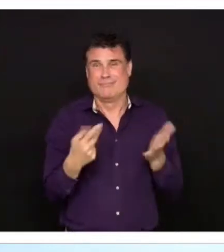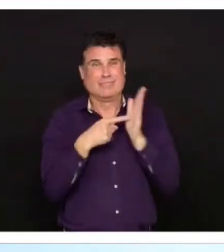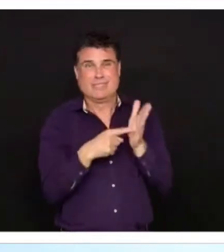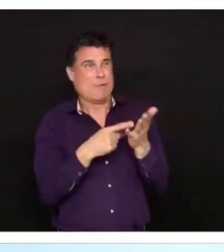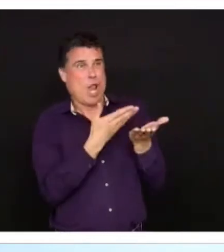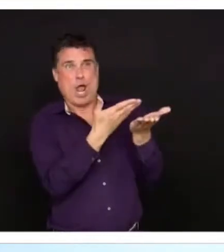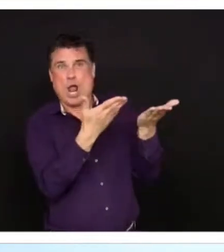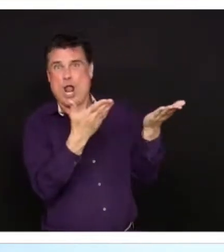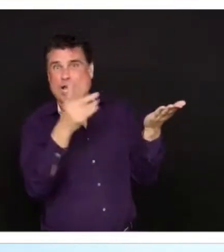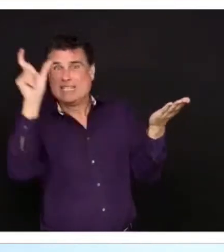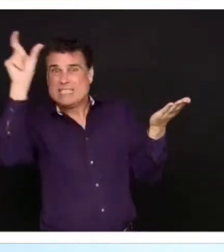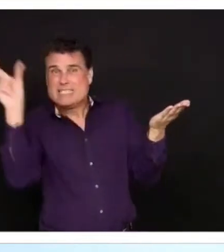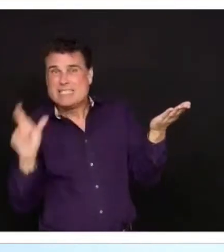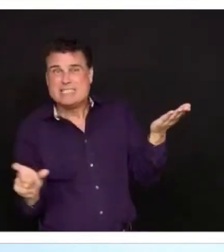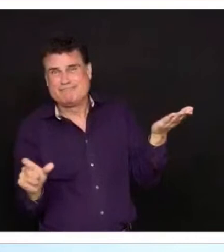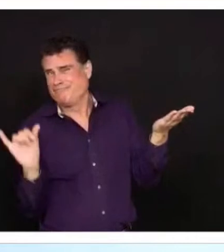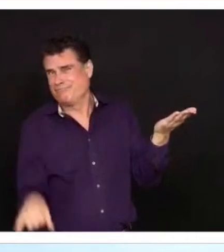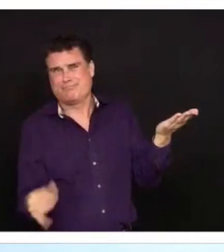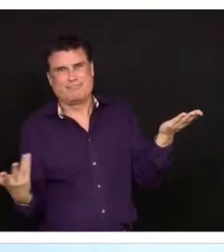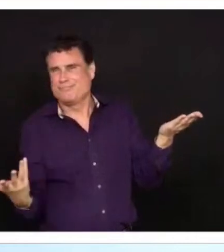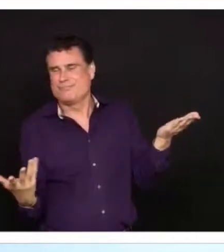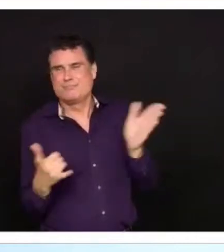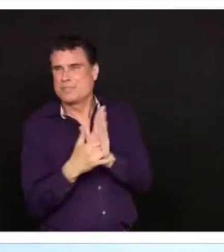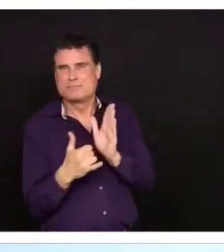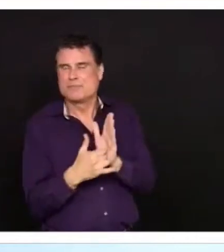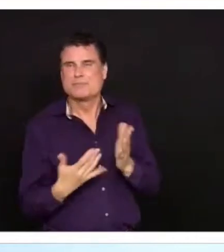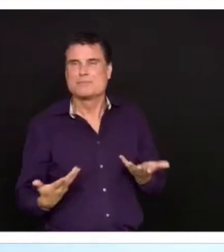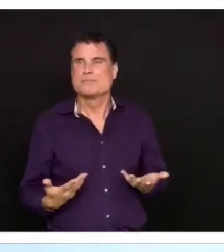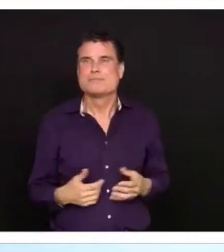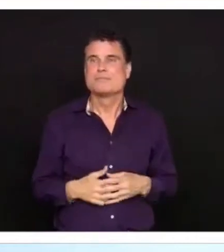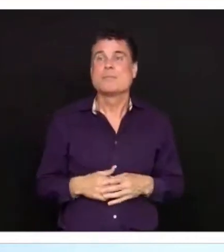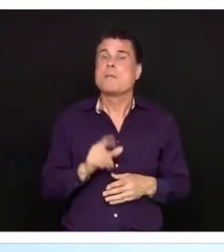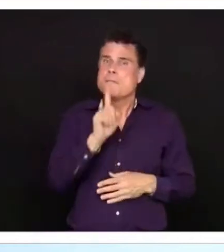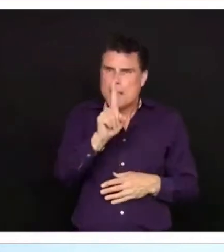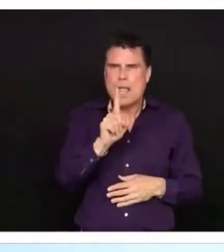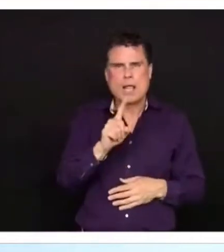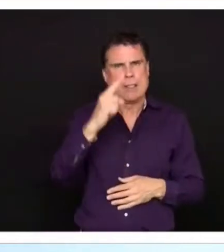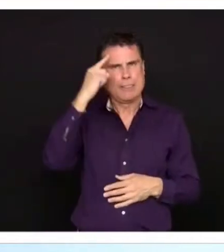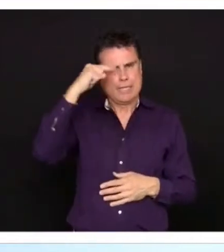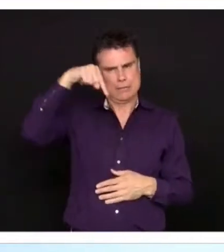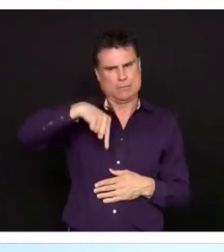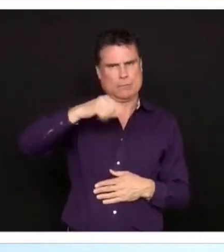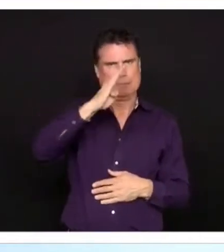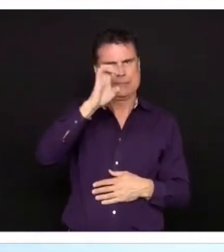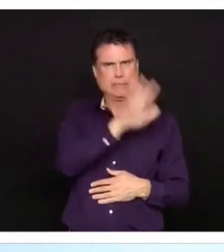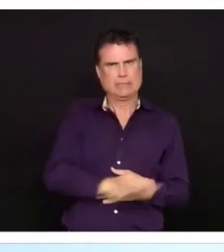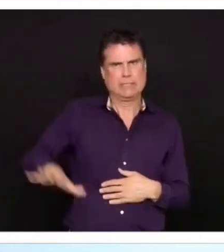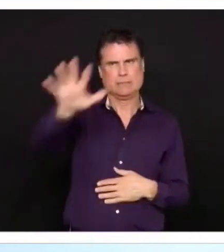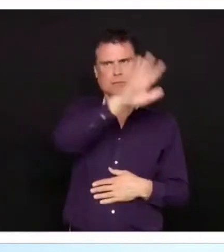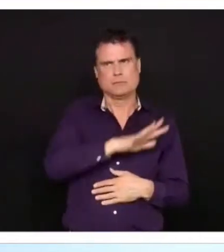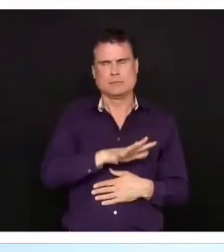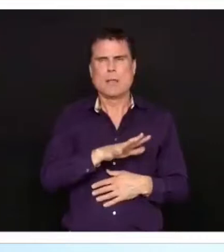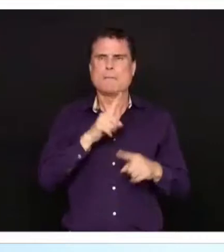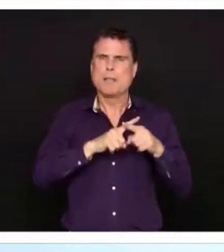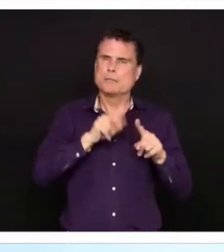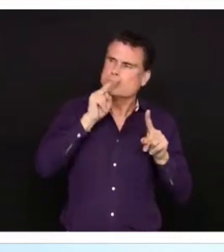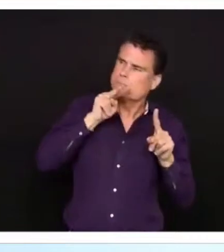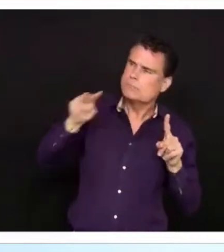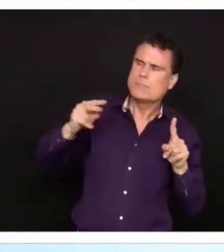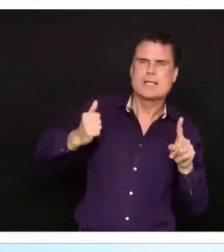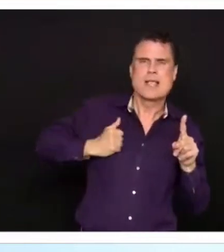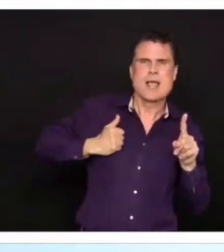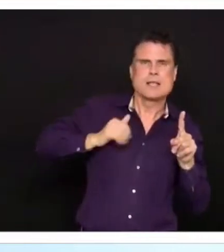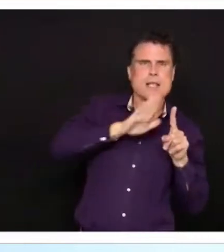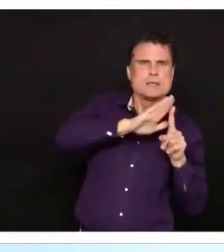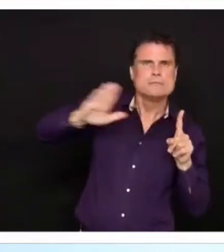close connections here in BC and across Canada, and I think in North America. So we'll have to do that in a measured way.